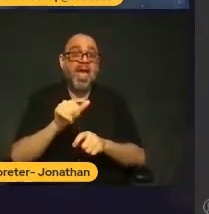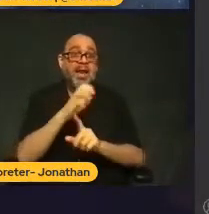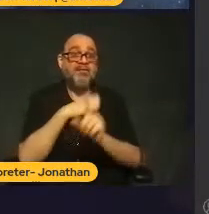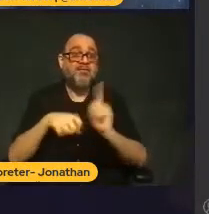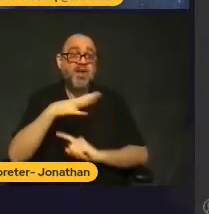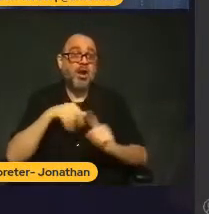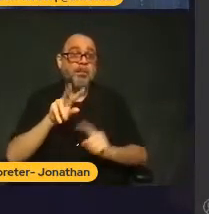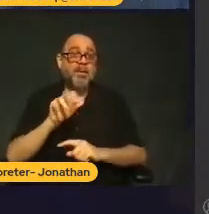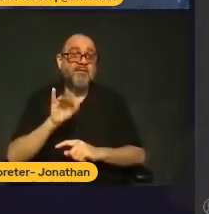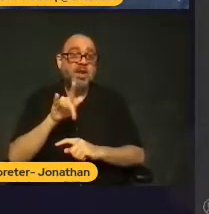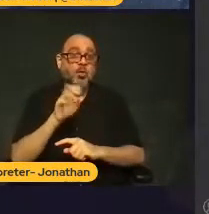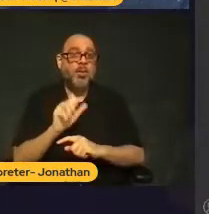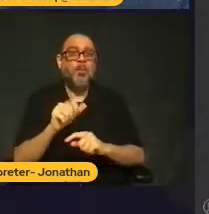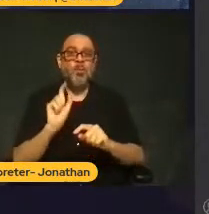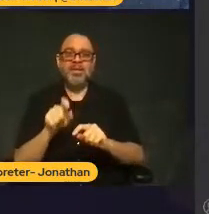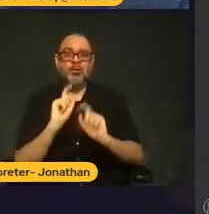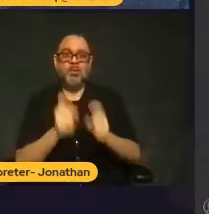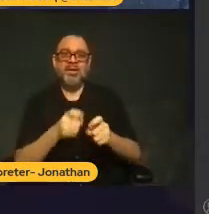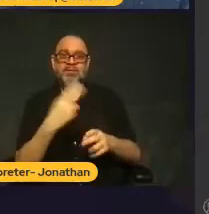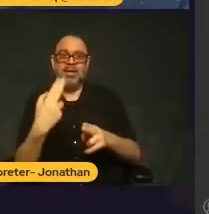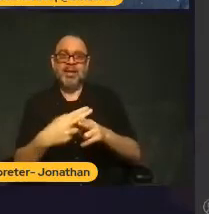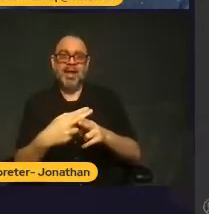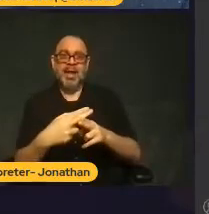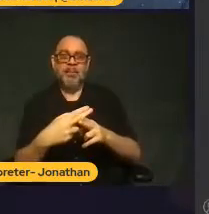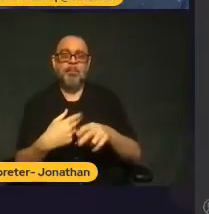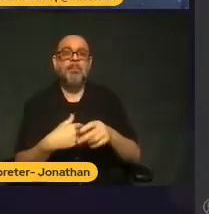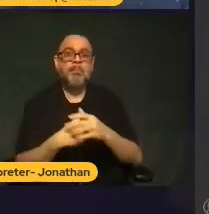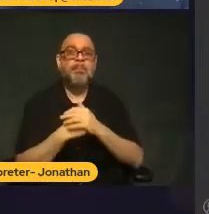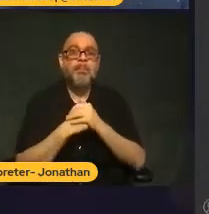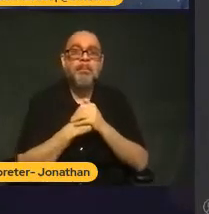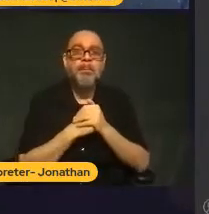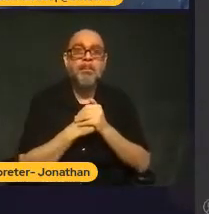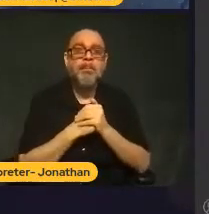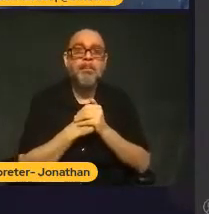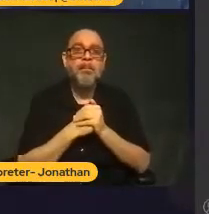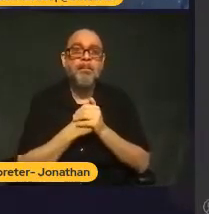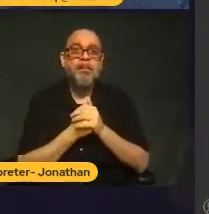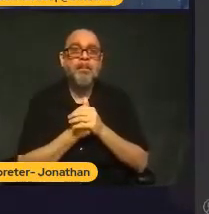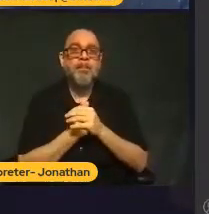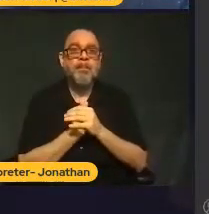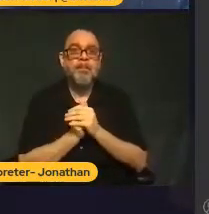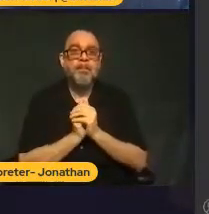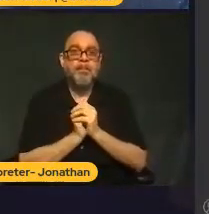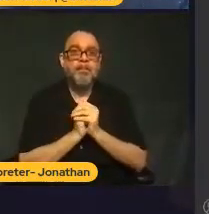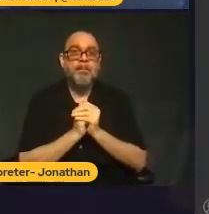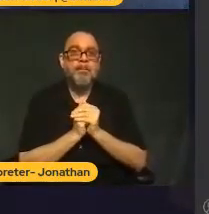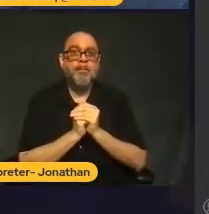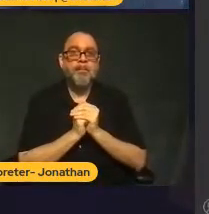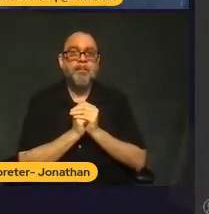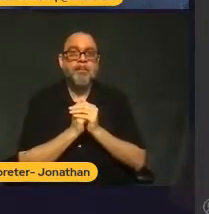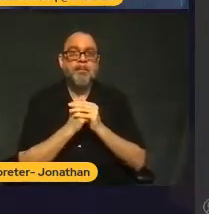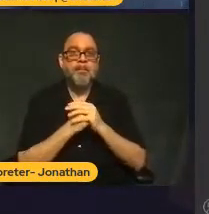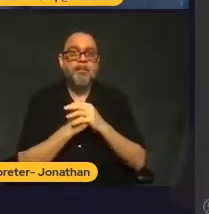Call it env. And it's going to be basically name to uppercase